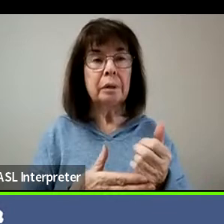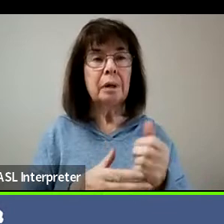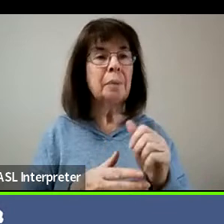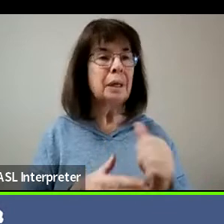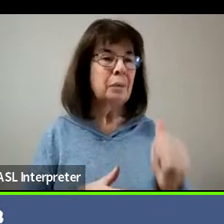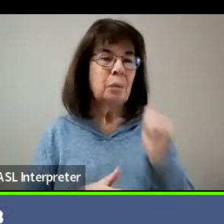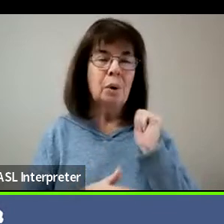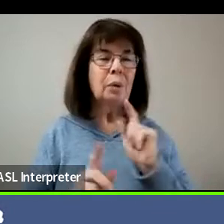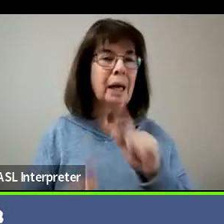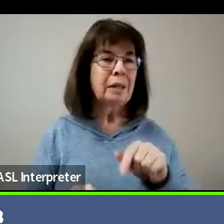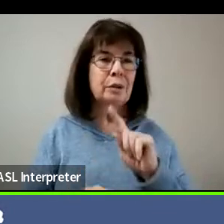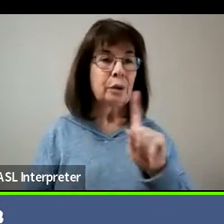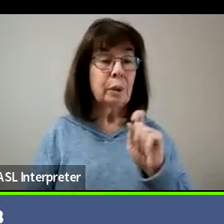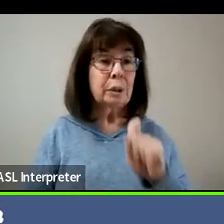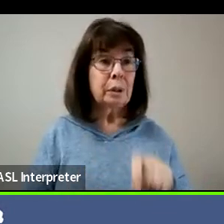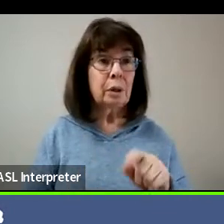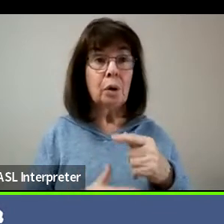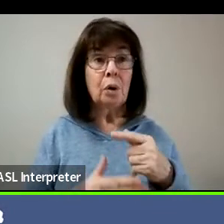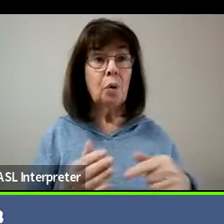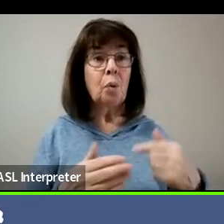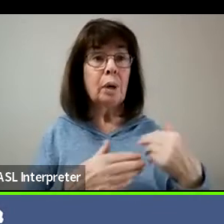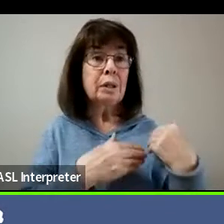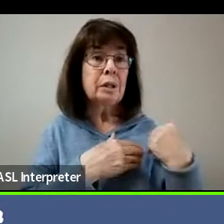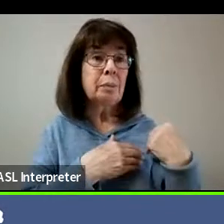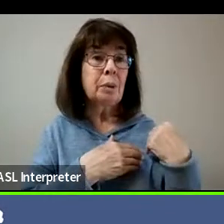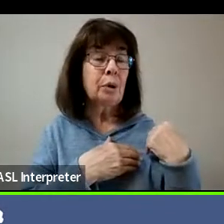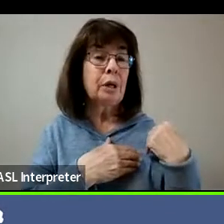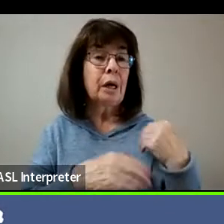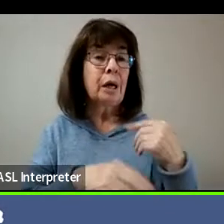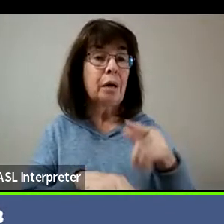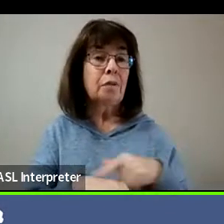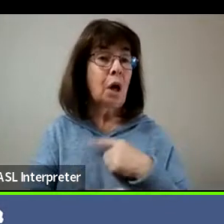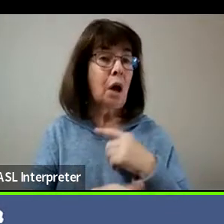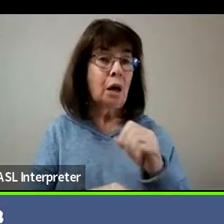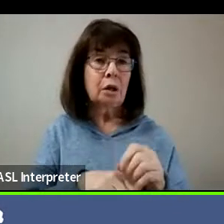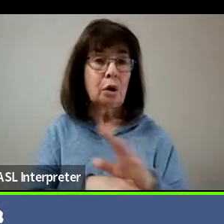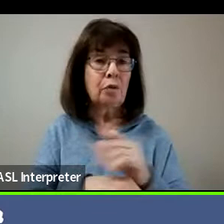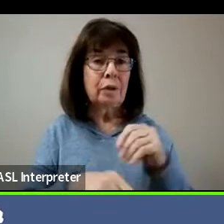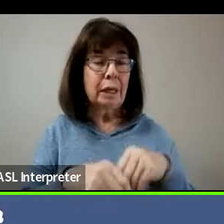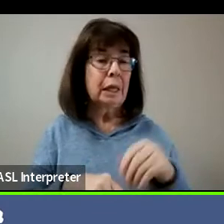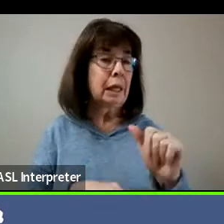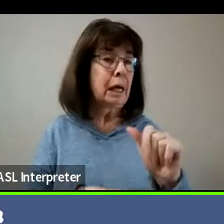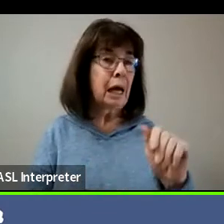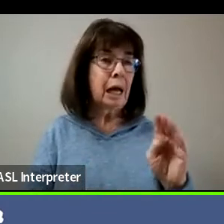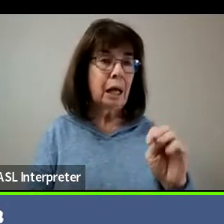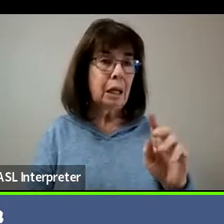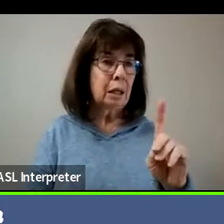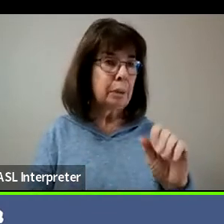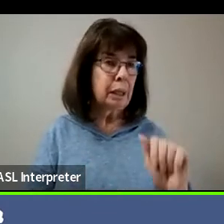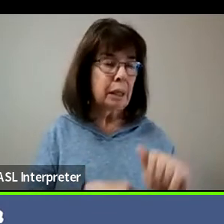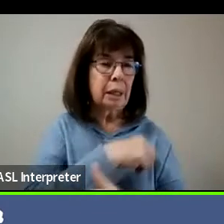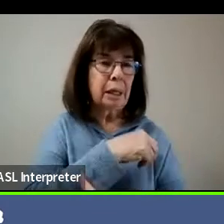of, what is the burden of long COVID in Alameda County, and eventually, it would